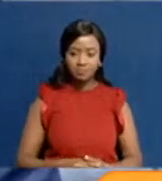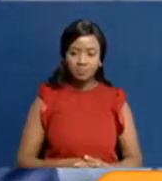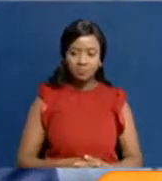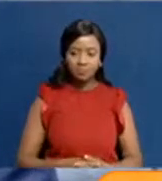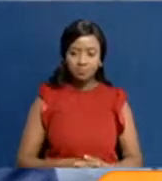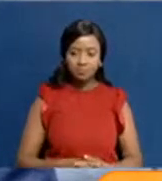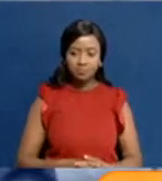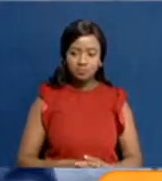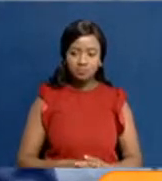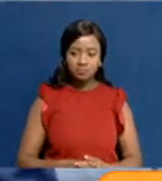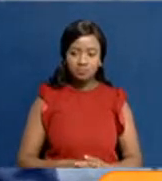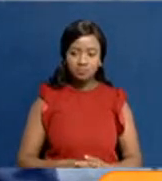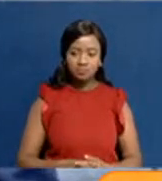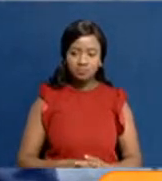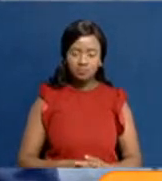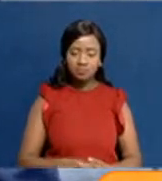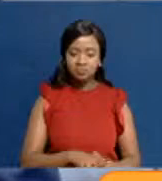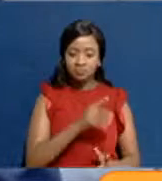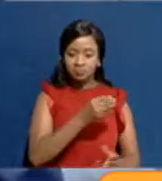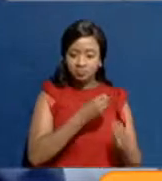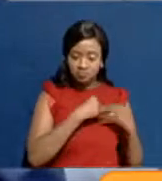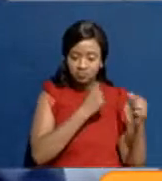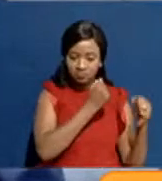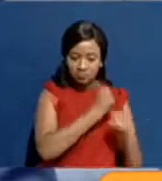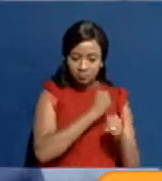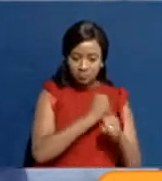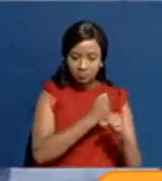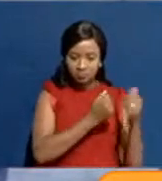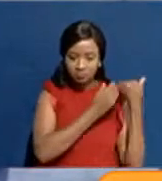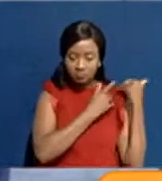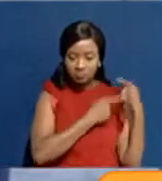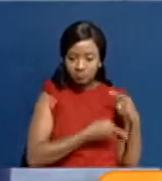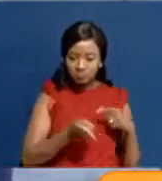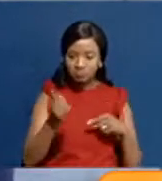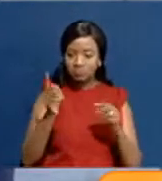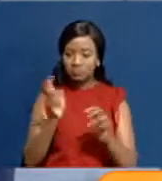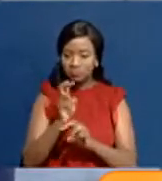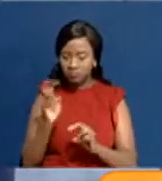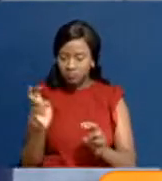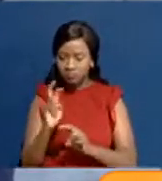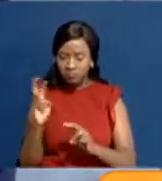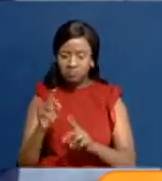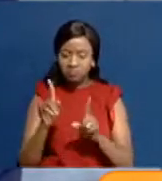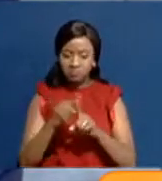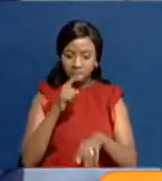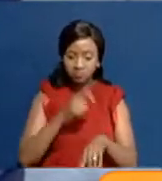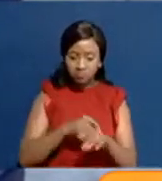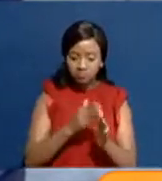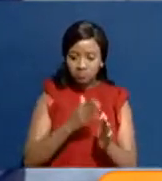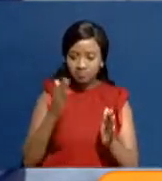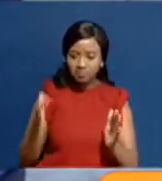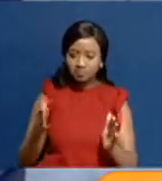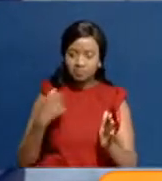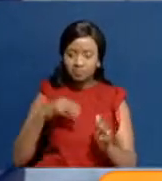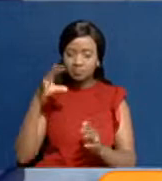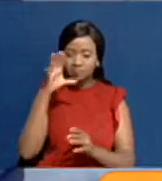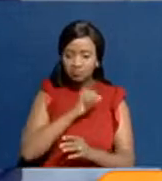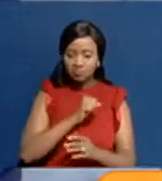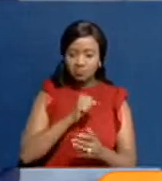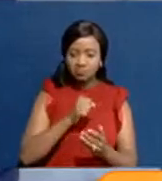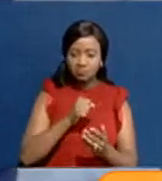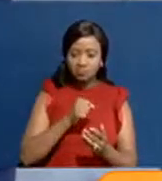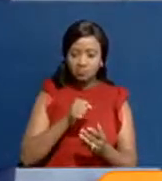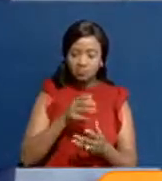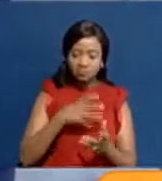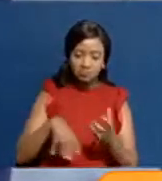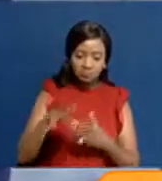We went fishing. They gave us a job to do. With the timelines, we we missed the bit of procurement. So